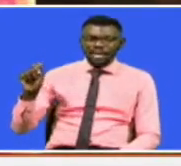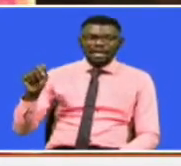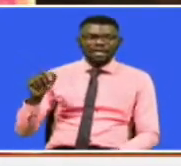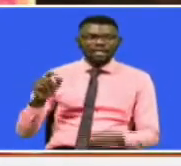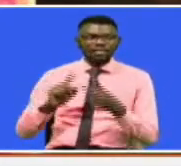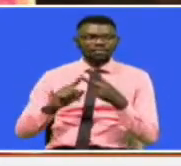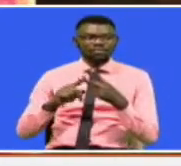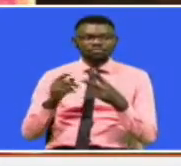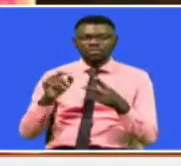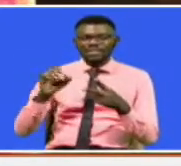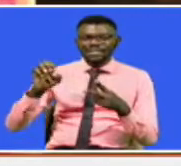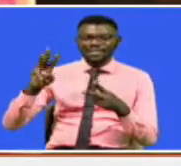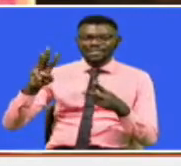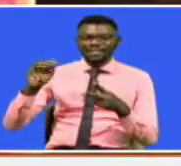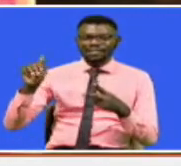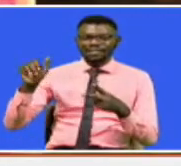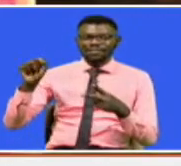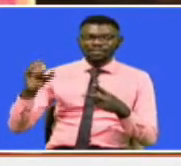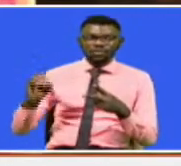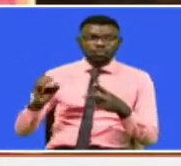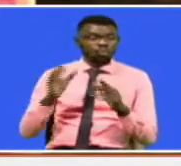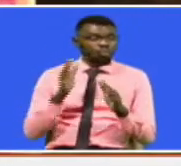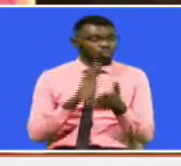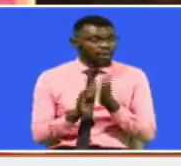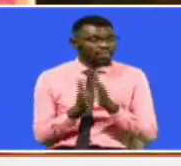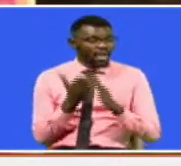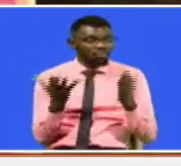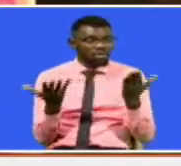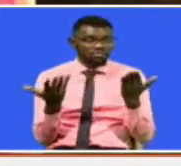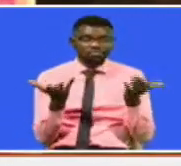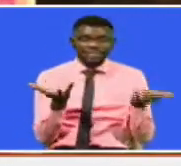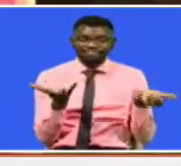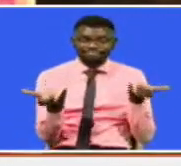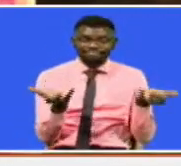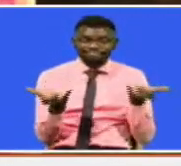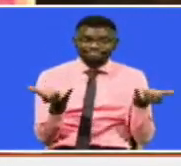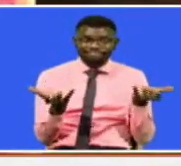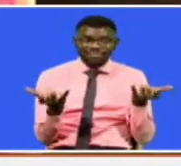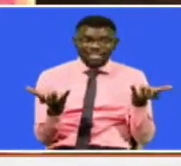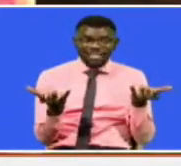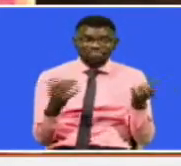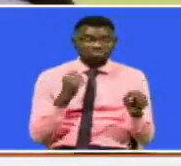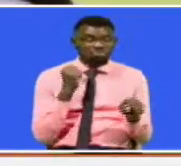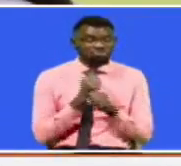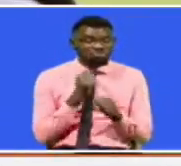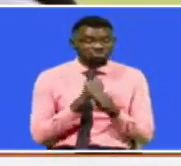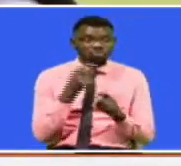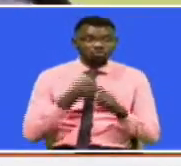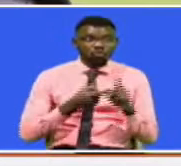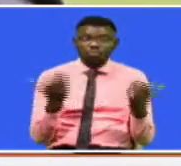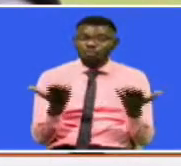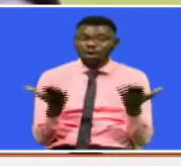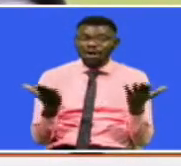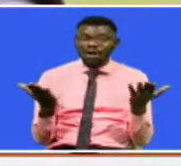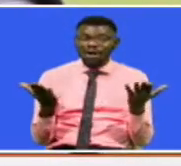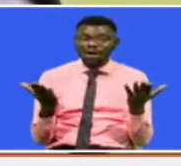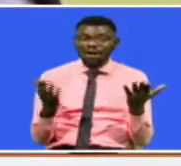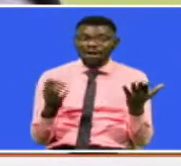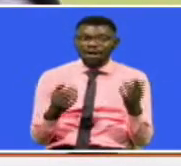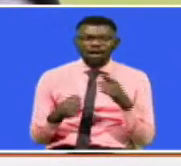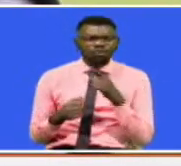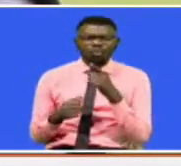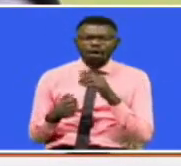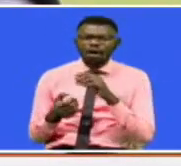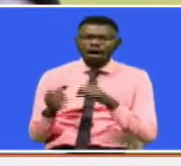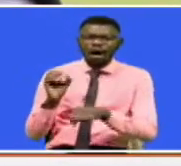or Ewaso, because without proper commercial activity, where will jobs come from? Right. What advice would you